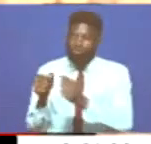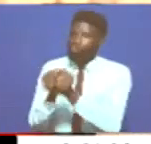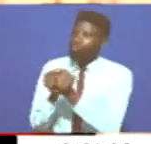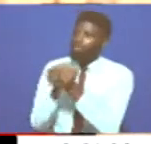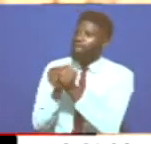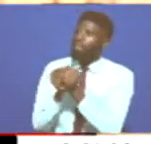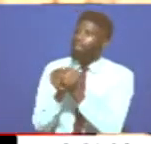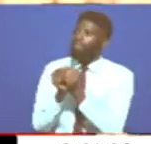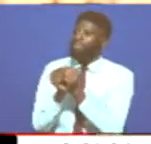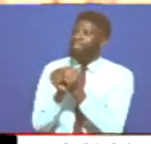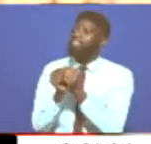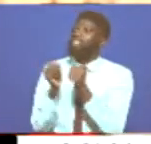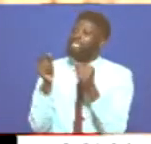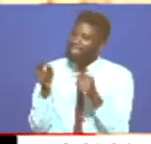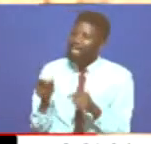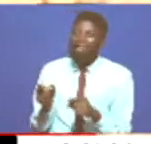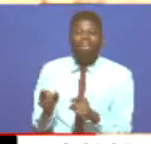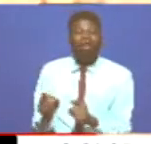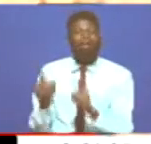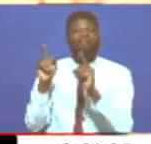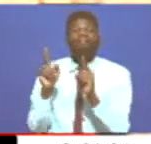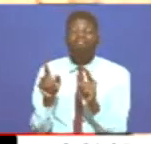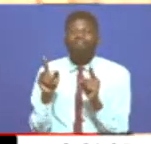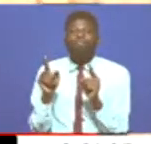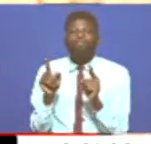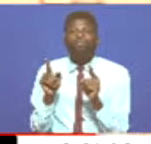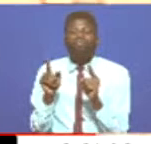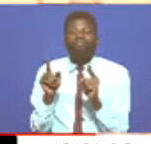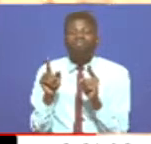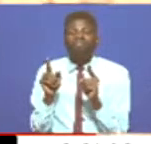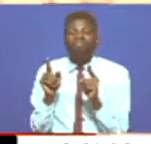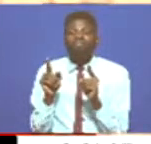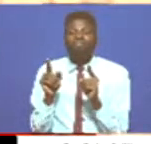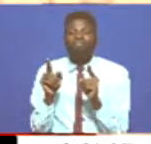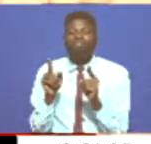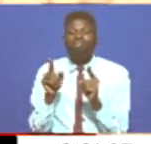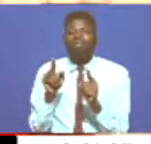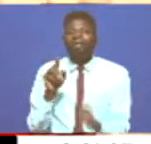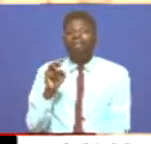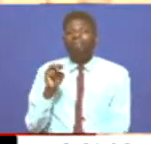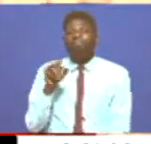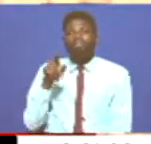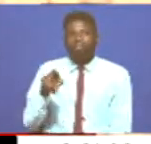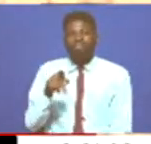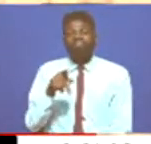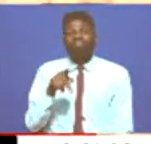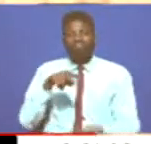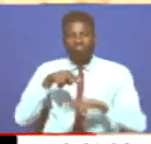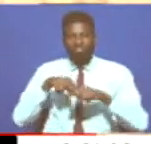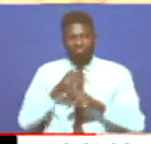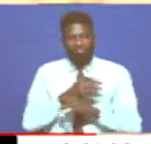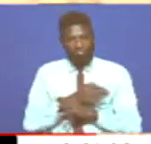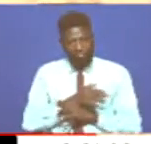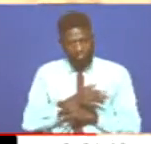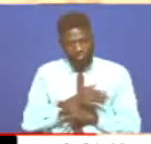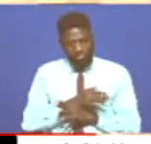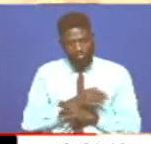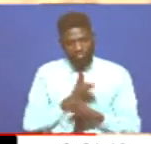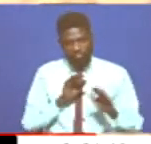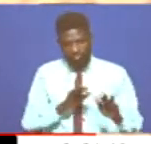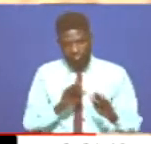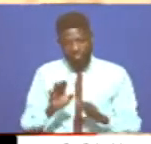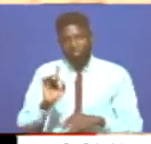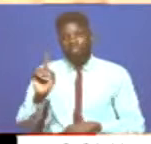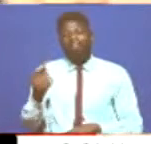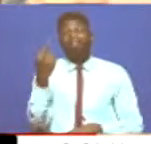Yeye alikuwa ni mbunge backbencher. Kwanza